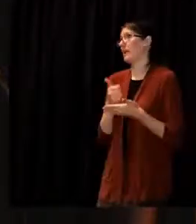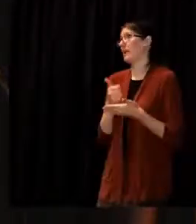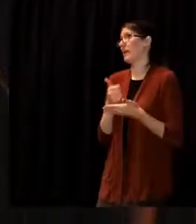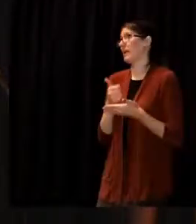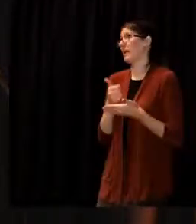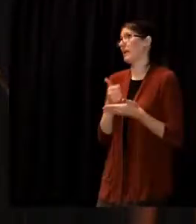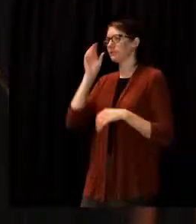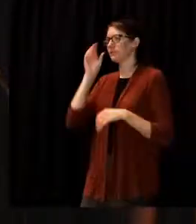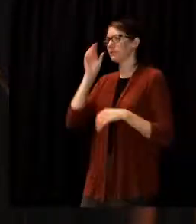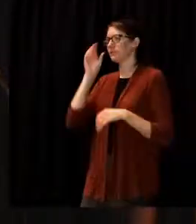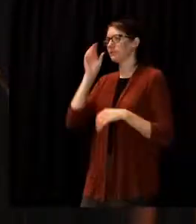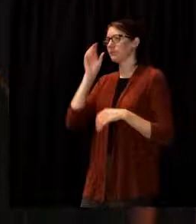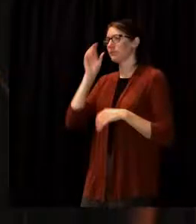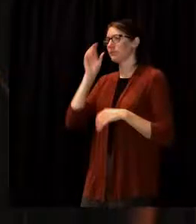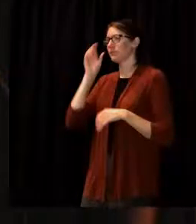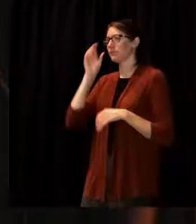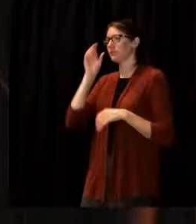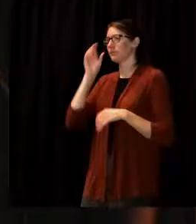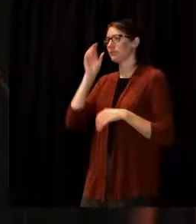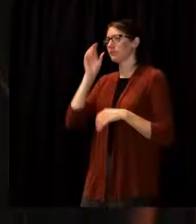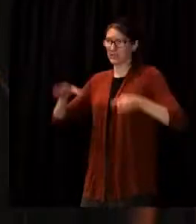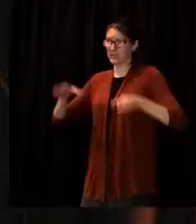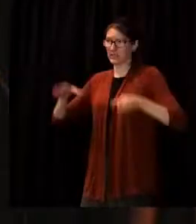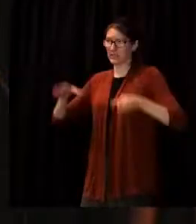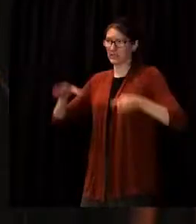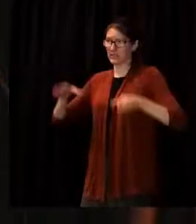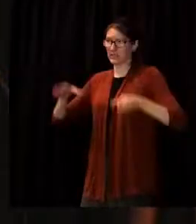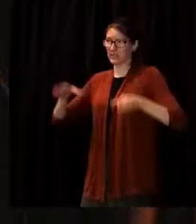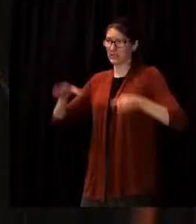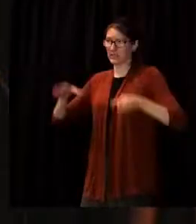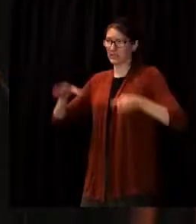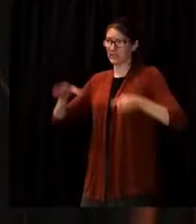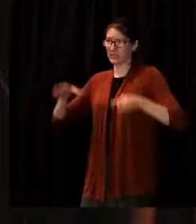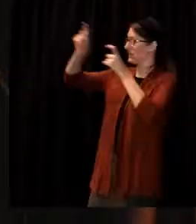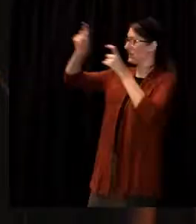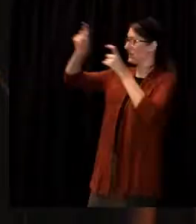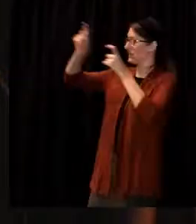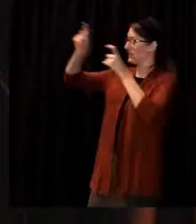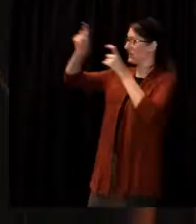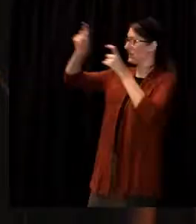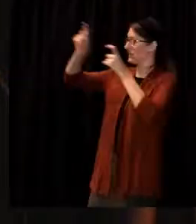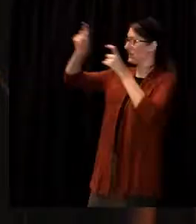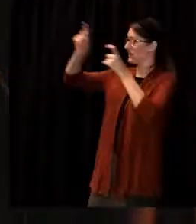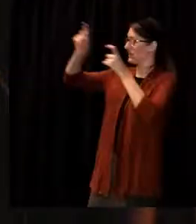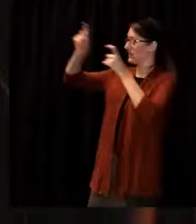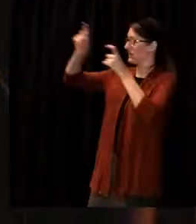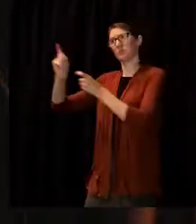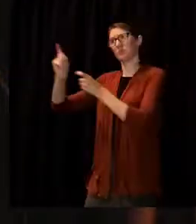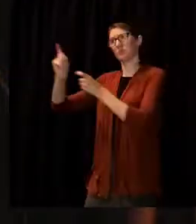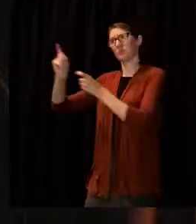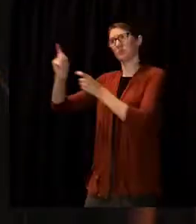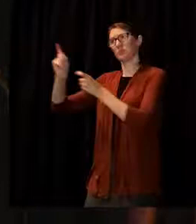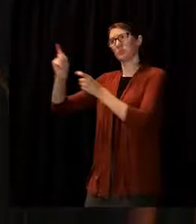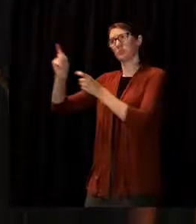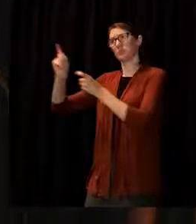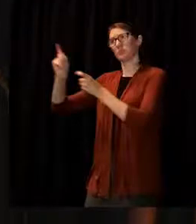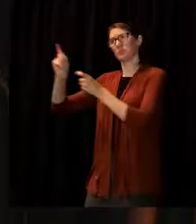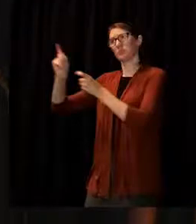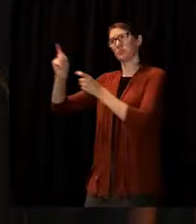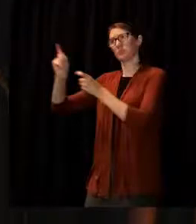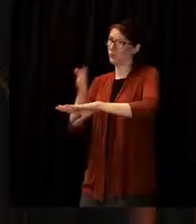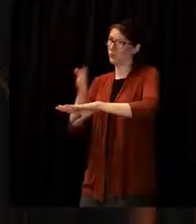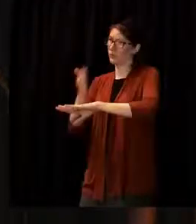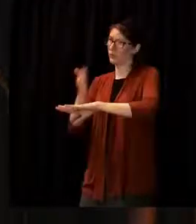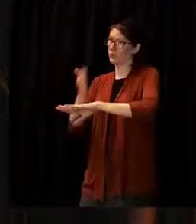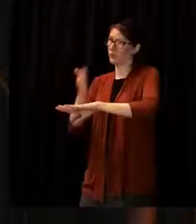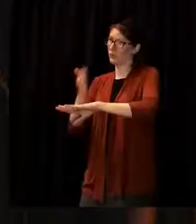And the facilities God's given us, man, that's a powerful resource that God has already provided for us, and we know we can improve it. But here's another way we want